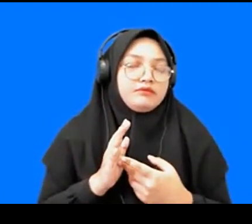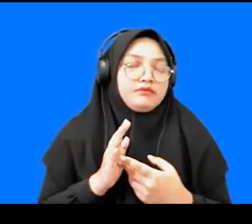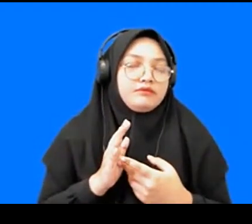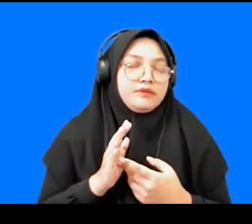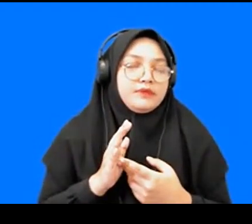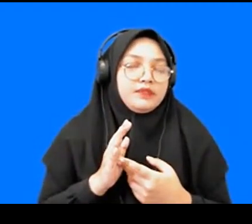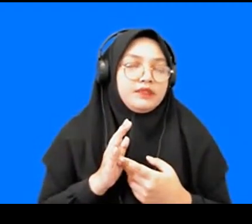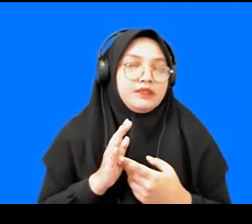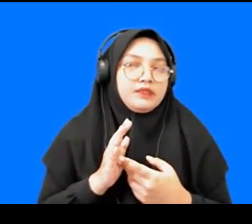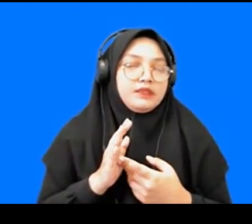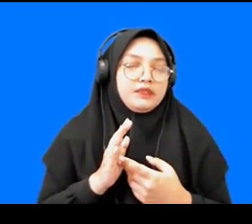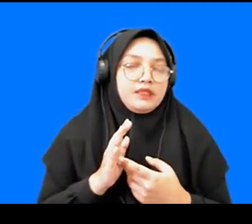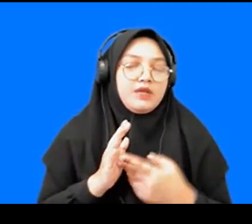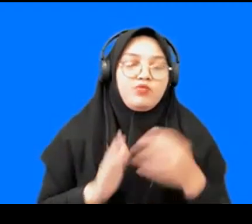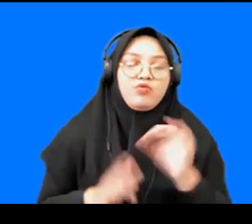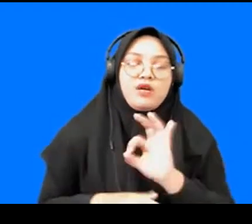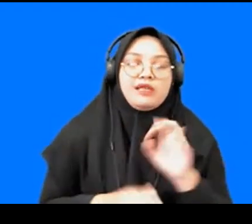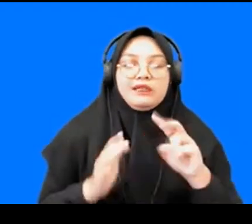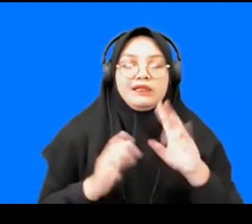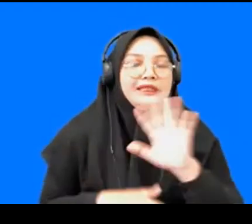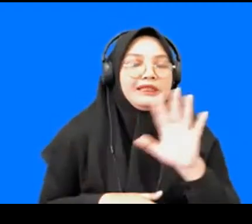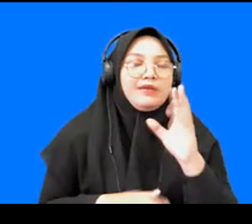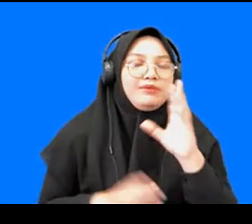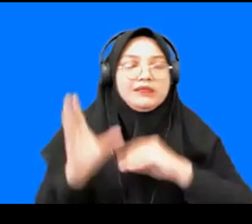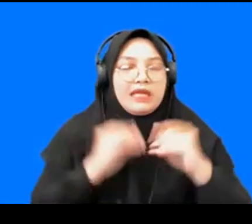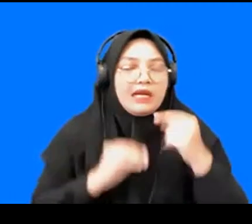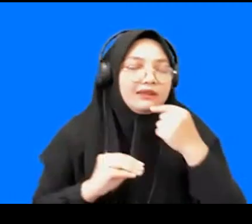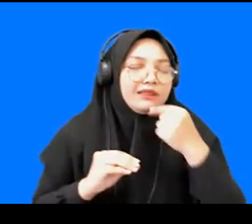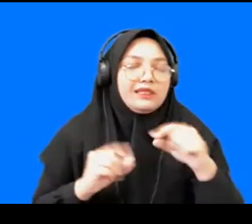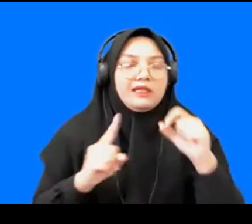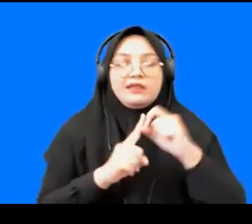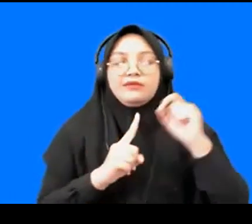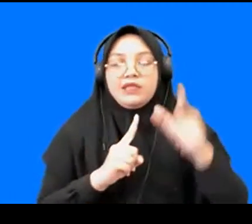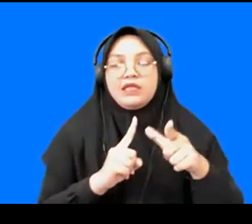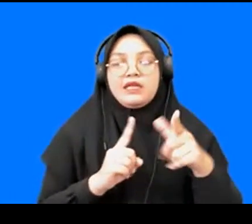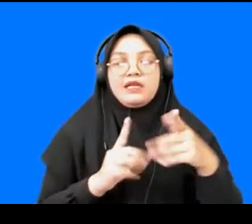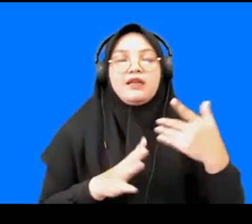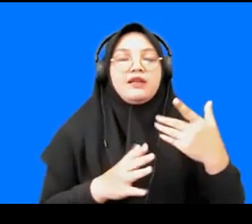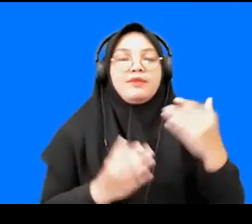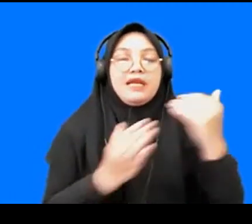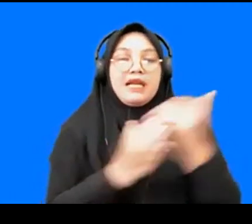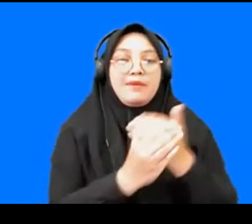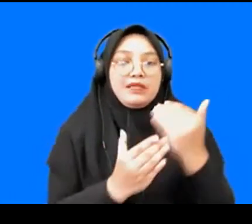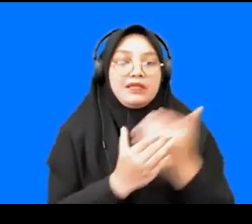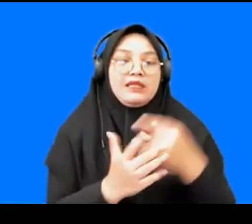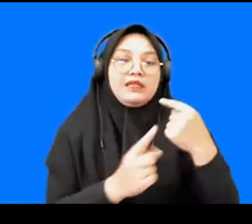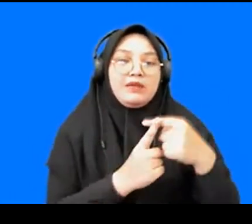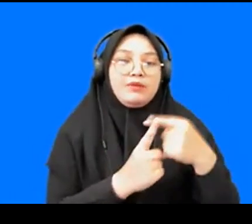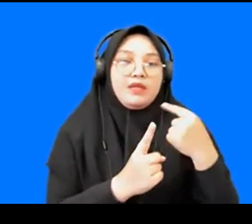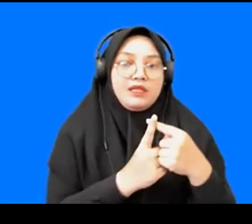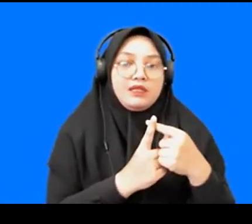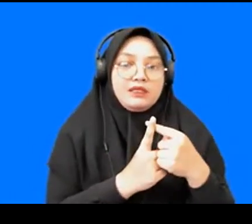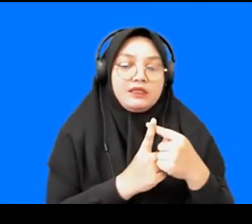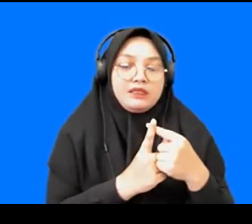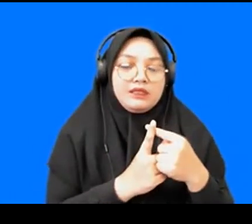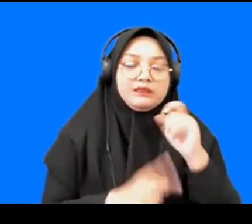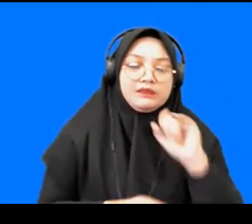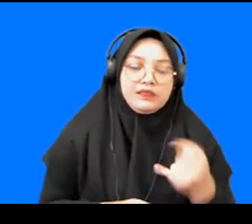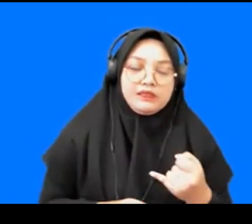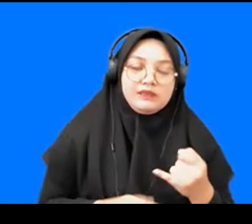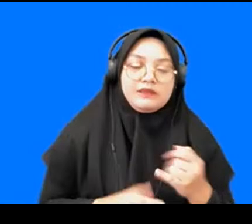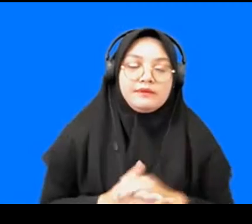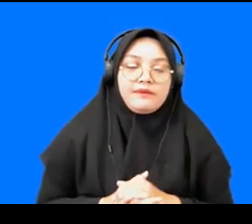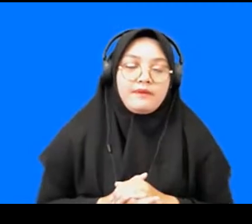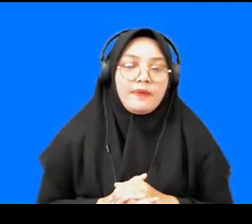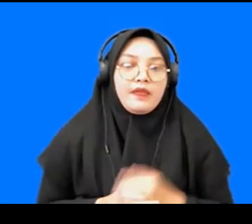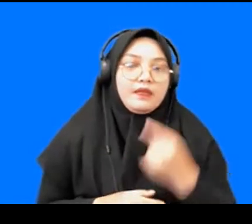are not speaking about donors tax and other kinds of taxes. So only on net worth, meaning, so